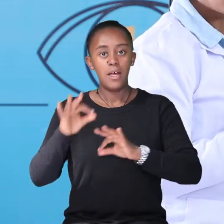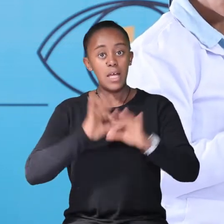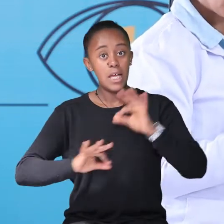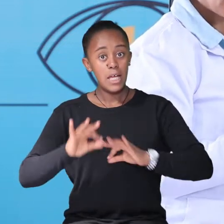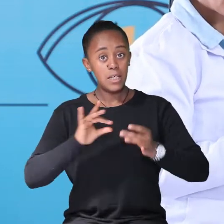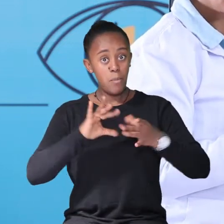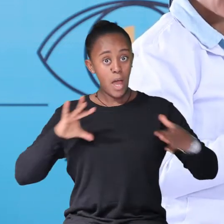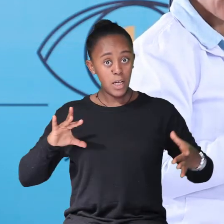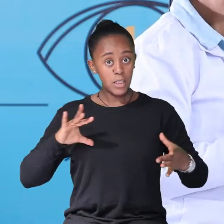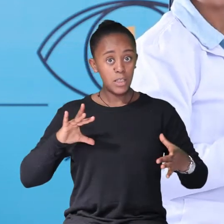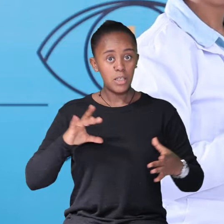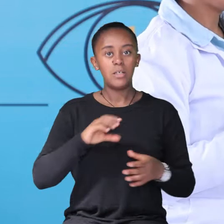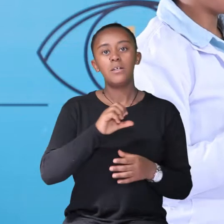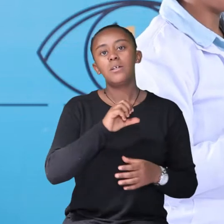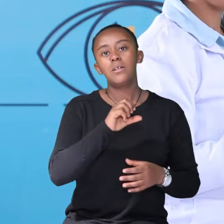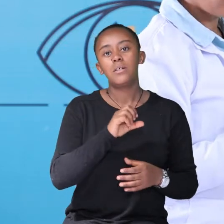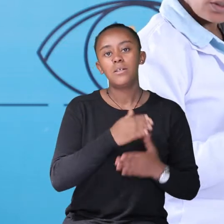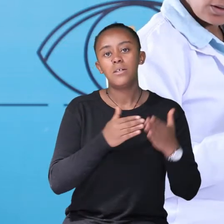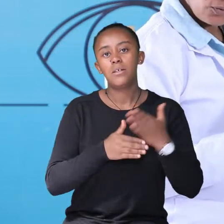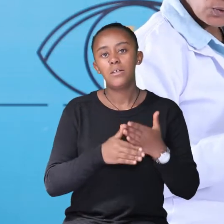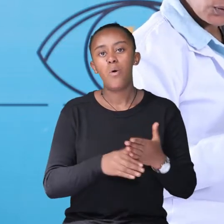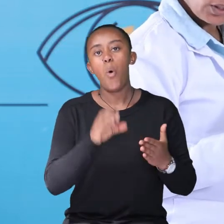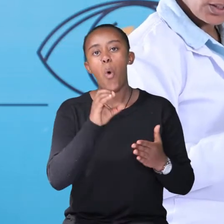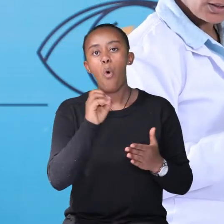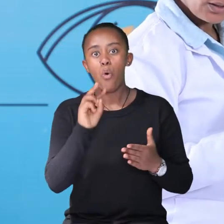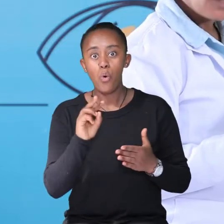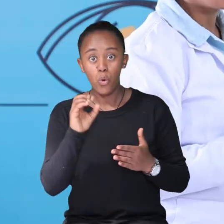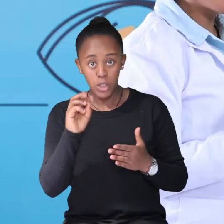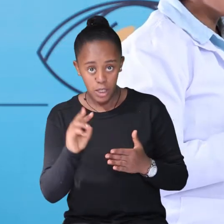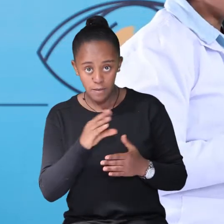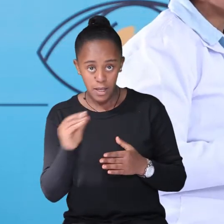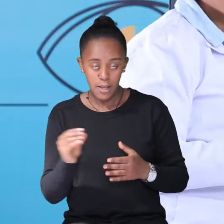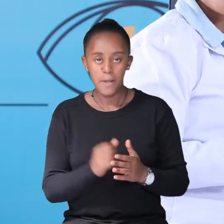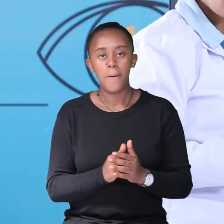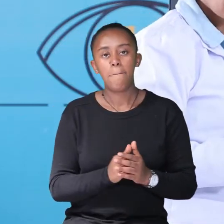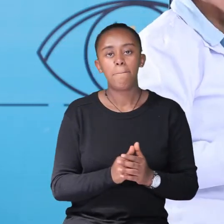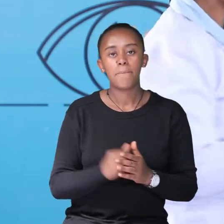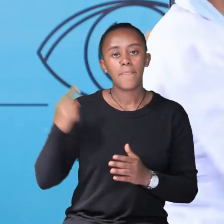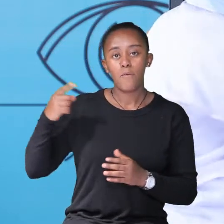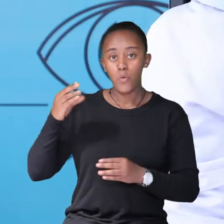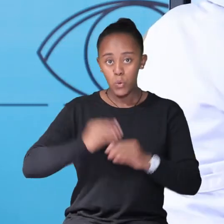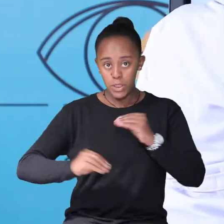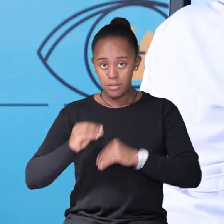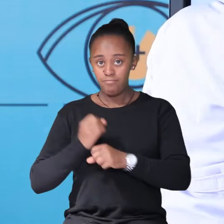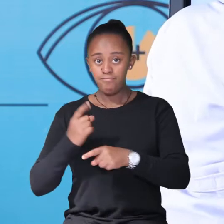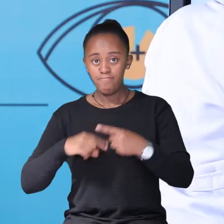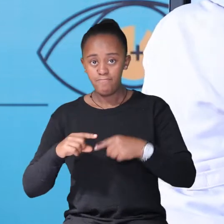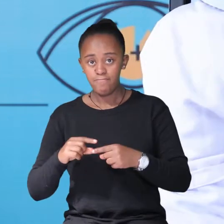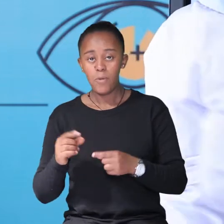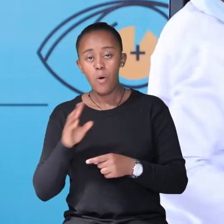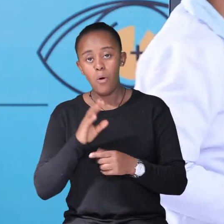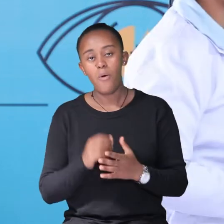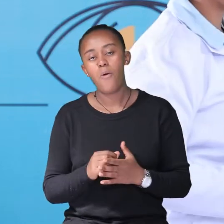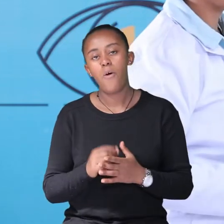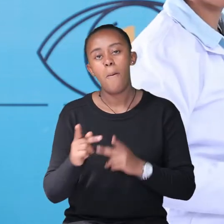level phosphorylation and by oxidative phosphorylation. When we come to photosynthesis, it occurs by